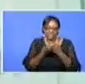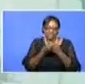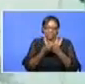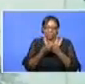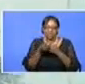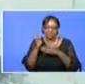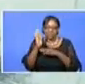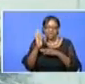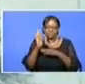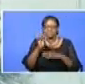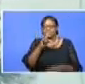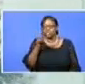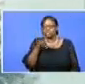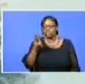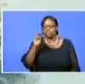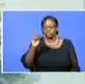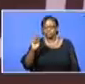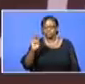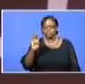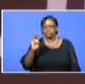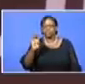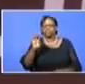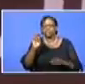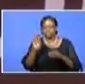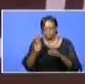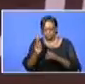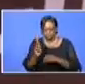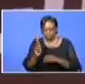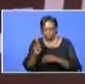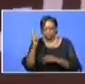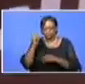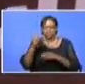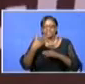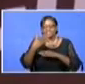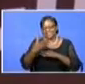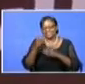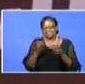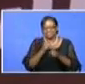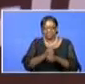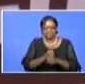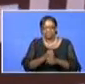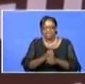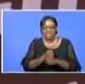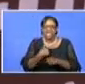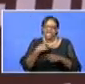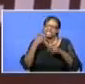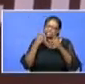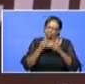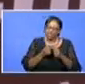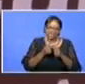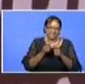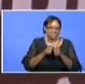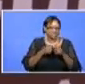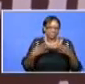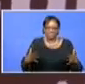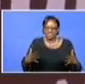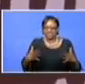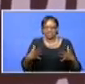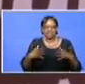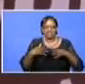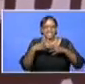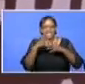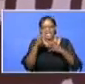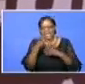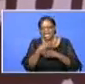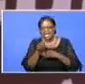remain in Zone 2 for at least another year. I really tried everything that I could do possible to change things up,